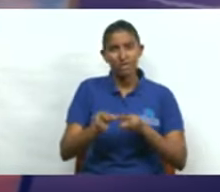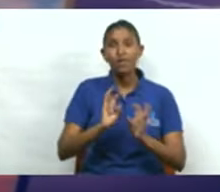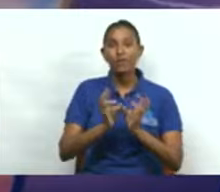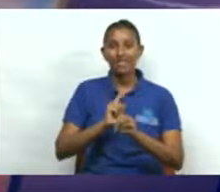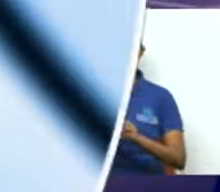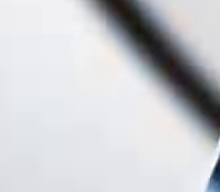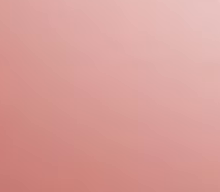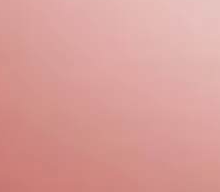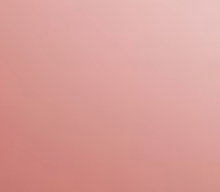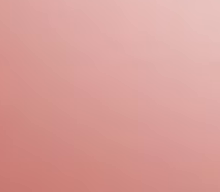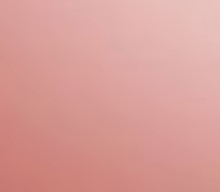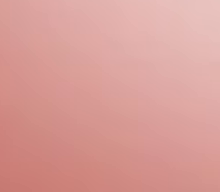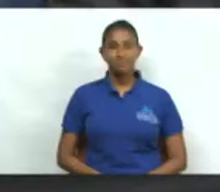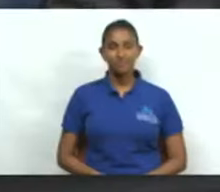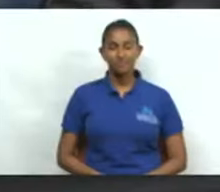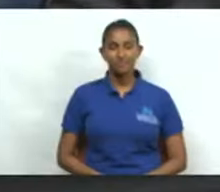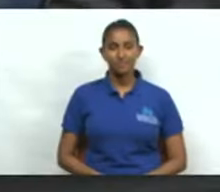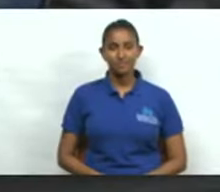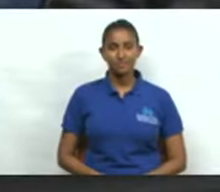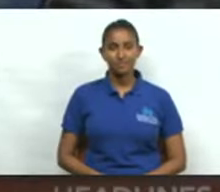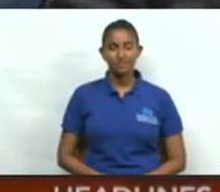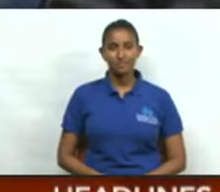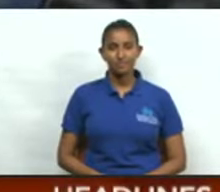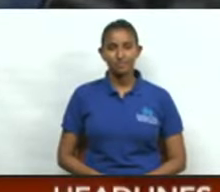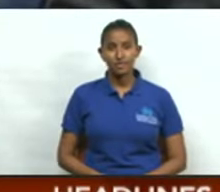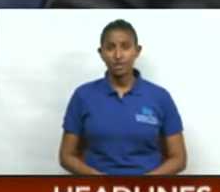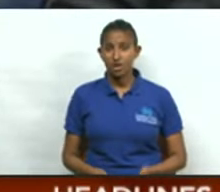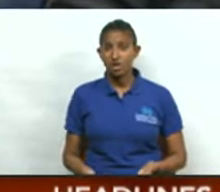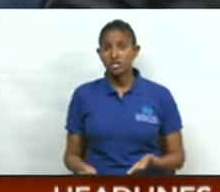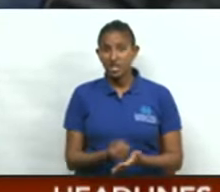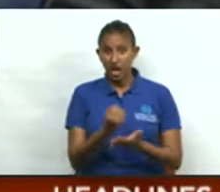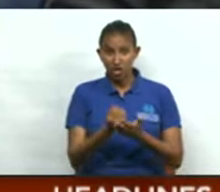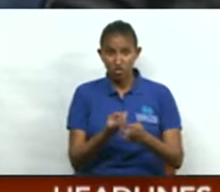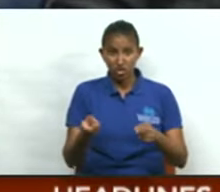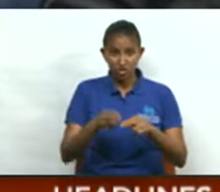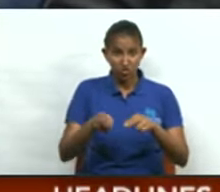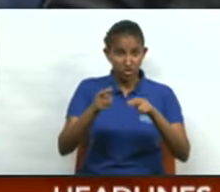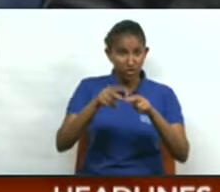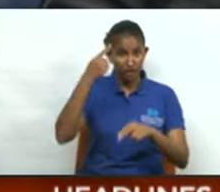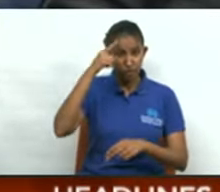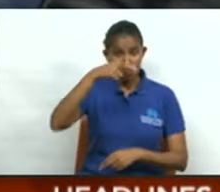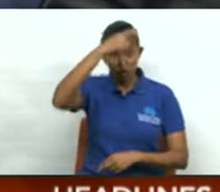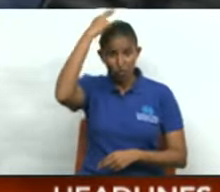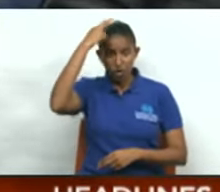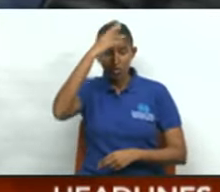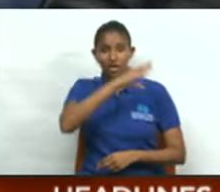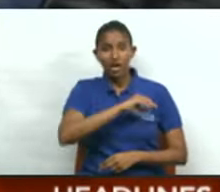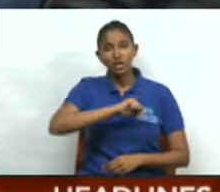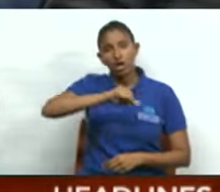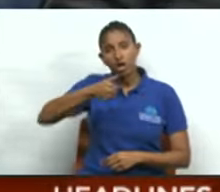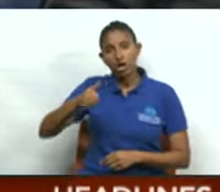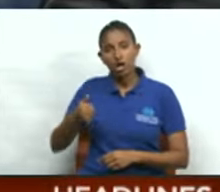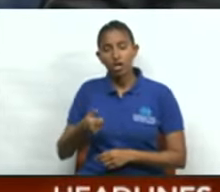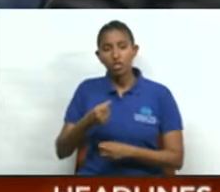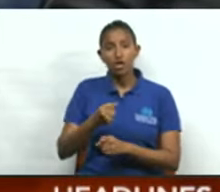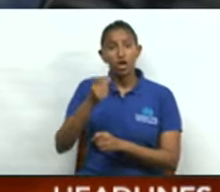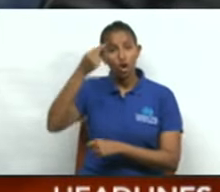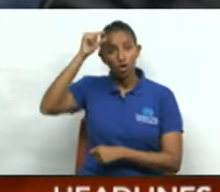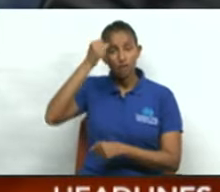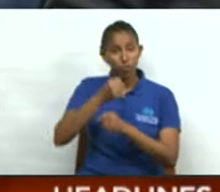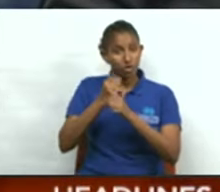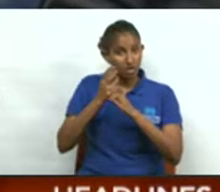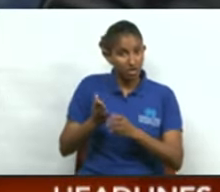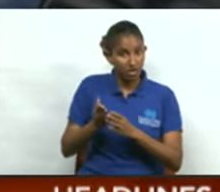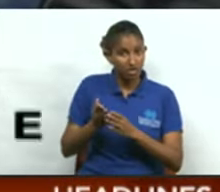forecast. No pay hike for the Prime Minister and other public office holders, at least for now. Cabinet